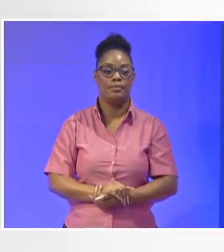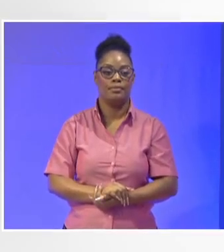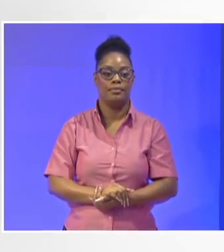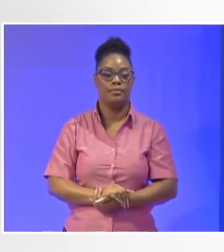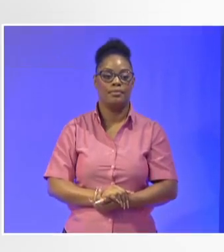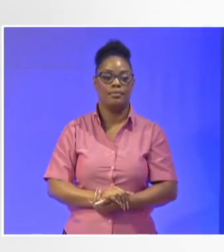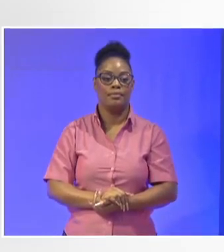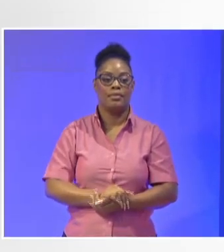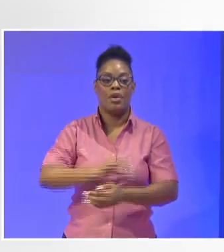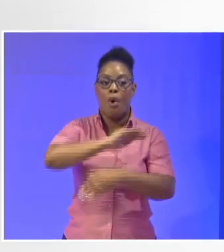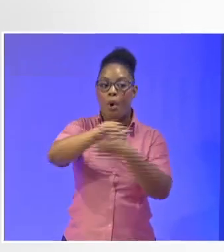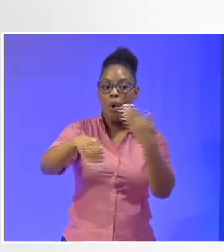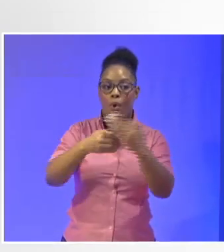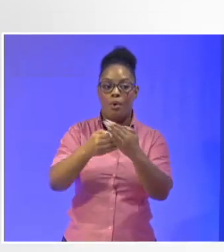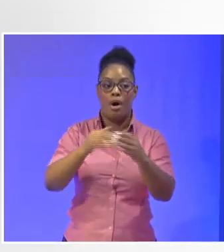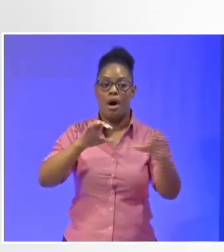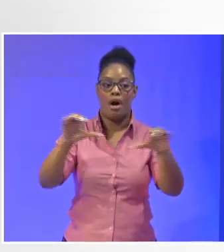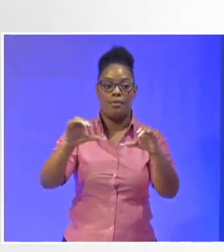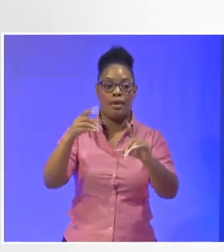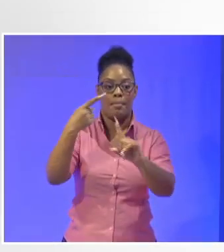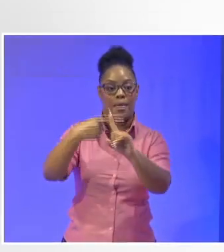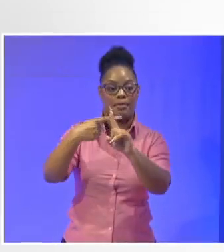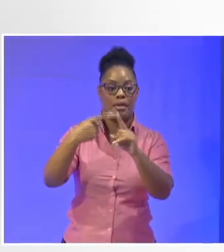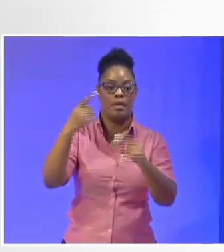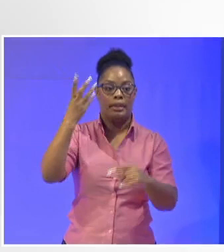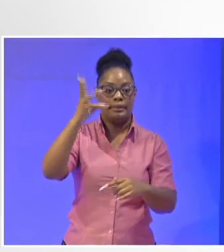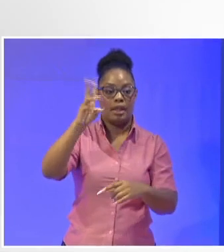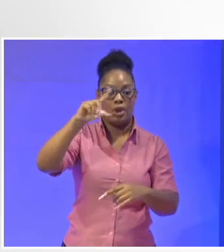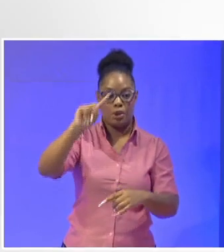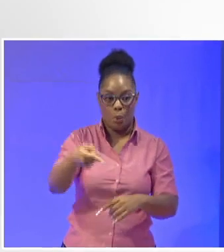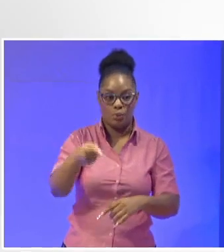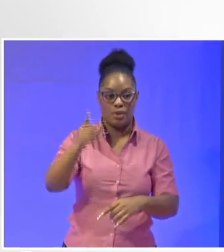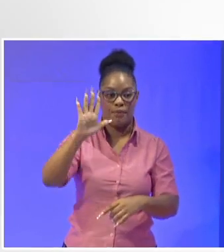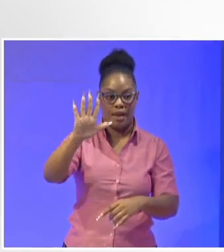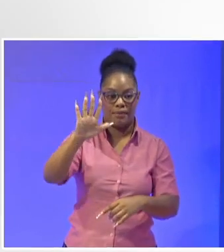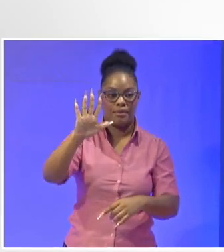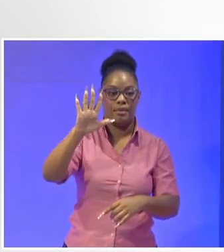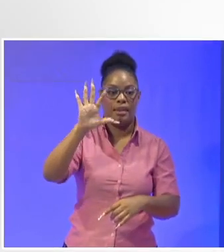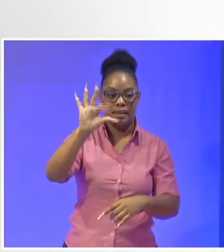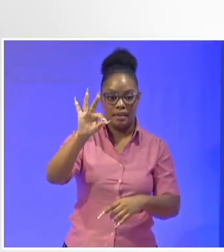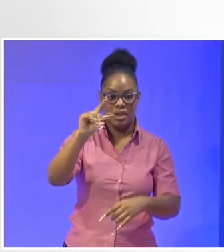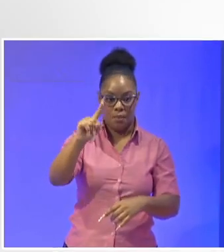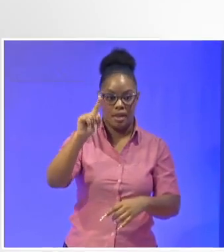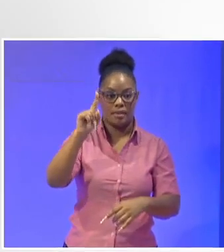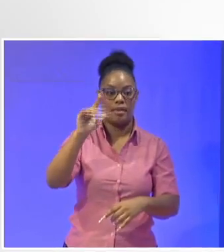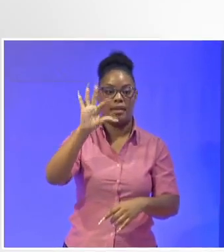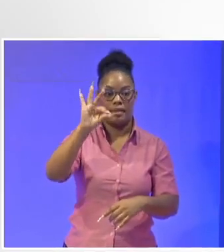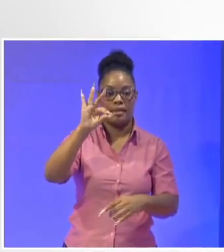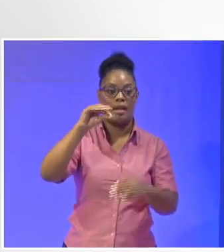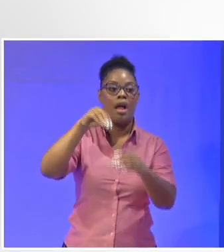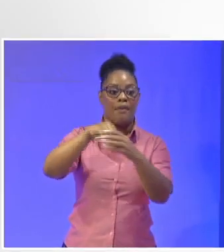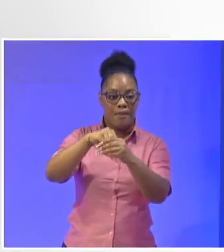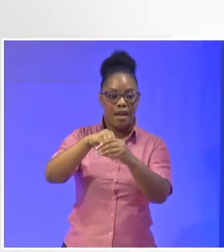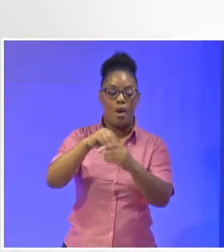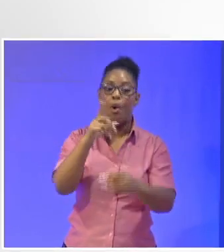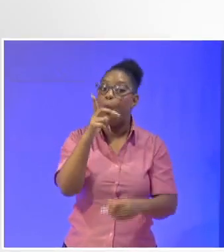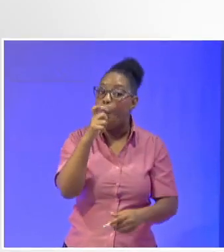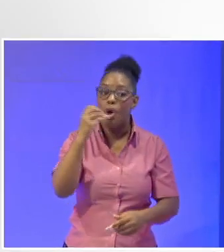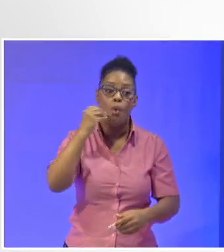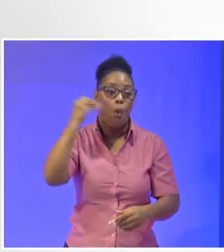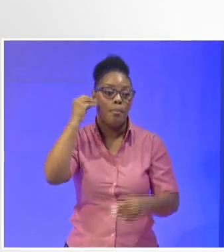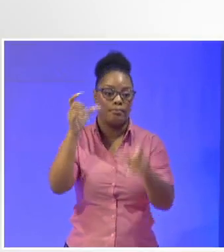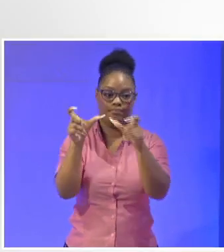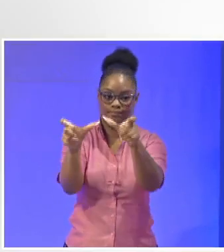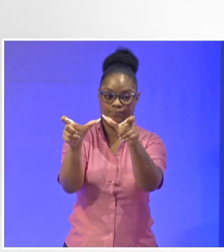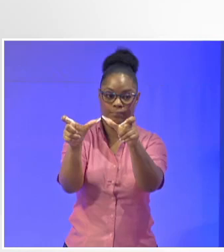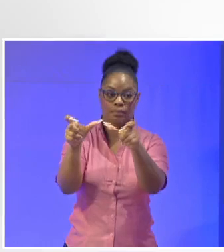Total active positive cases now stand at 16,519, and those are including the home isolation cases, which I'll go into a little